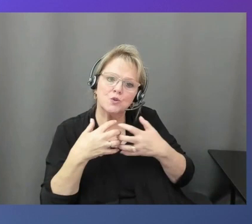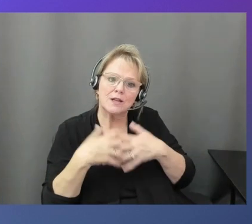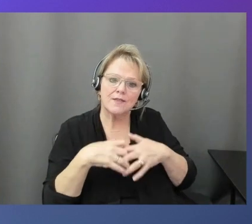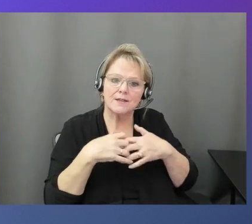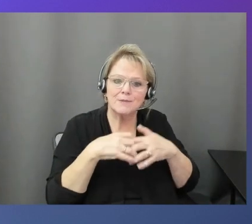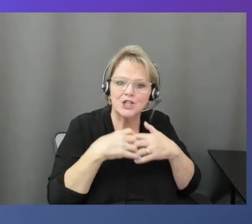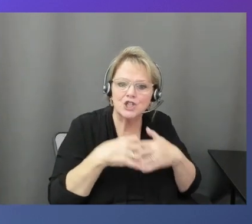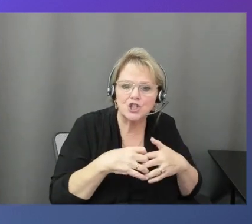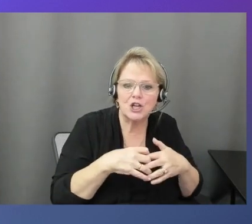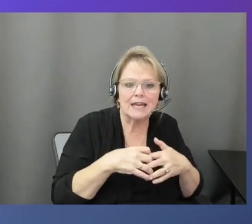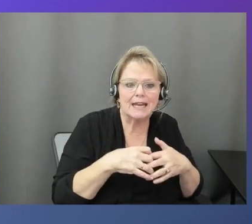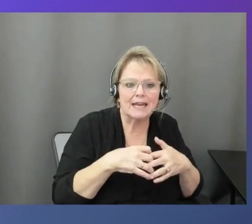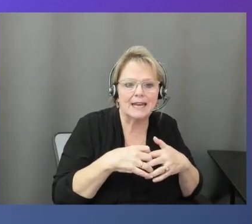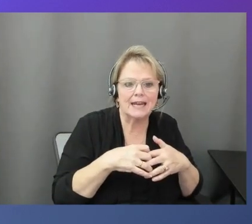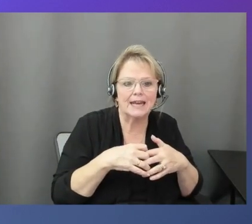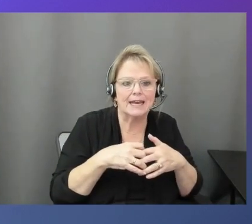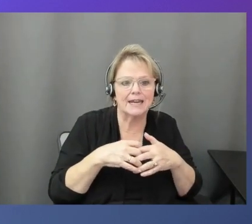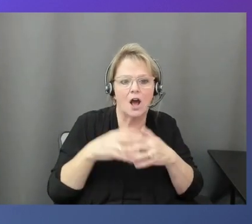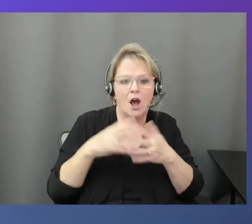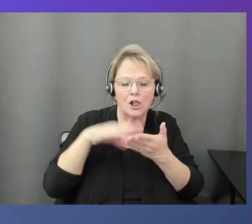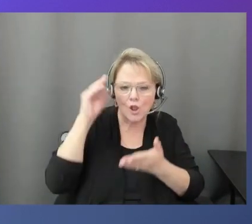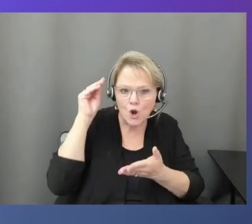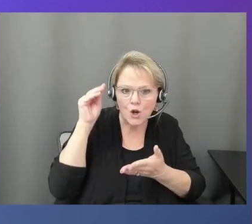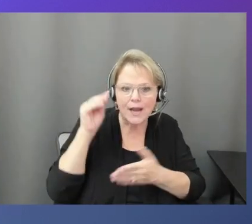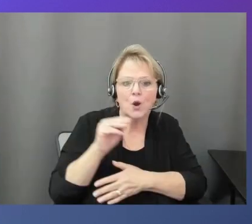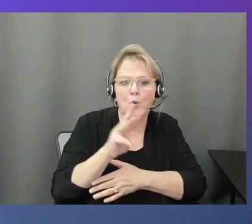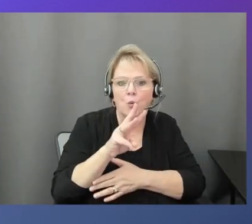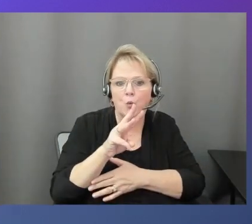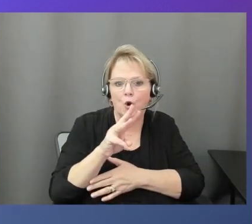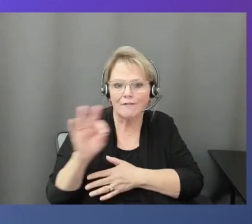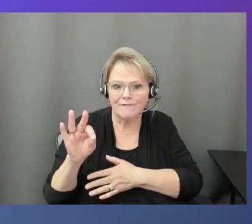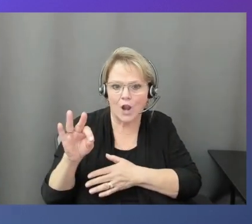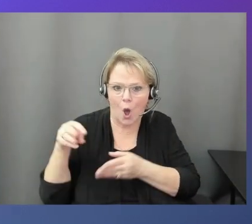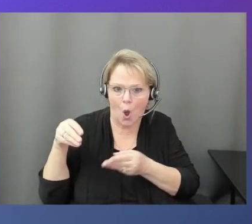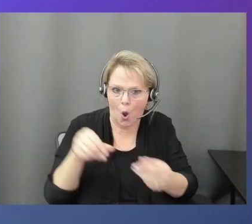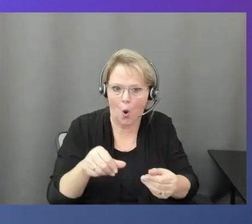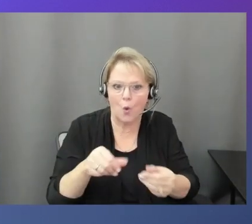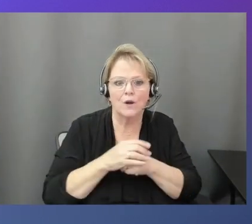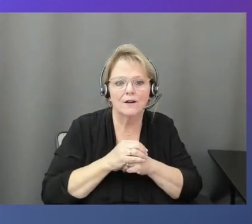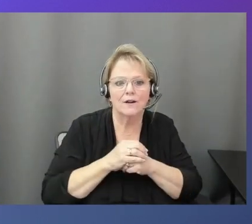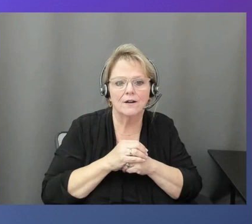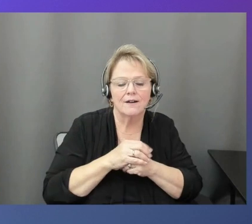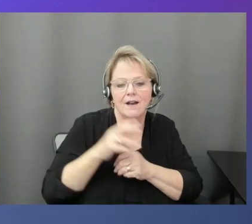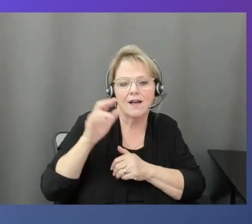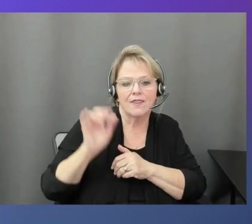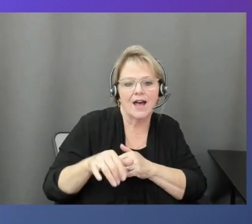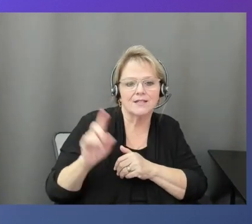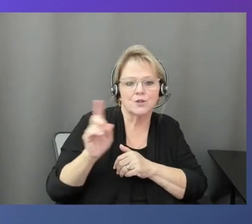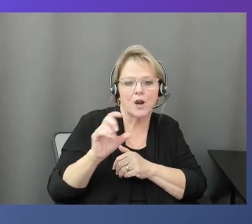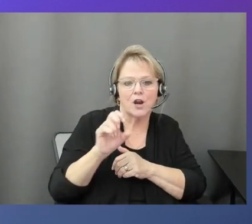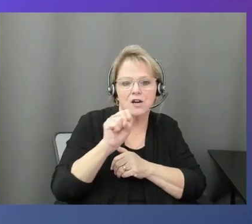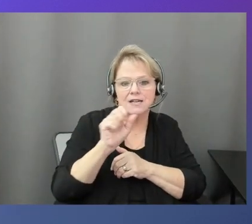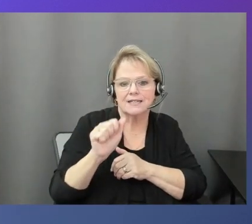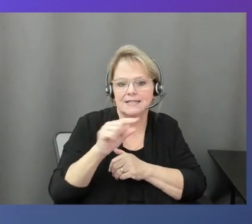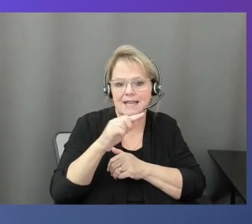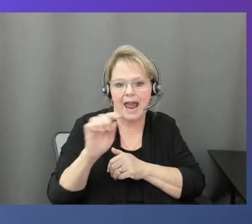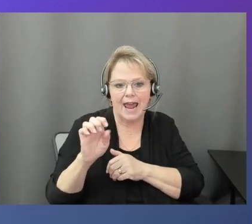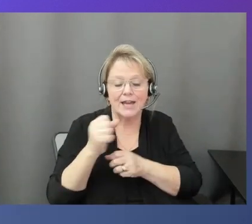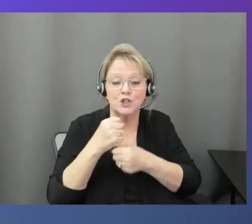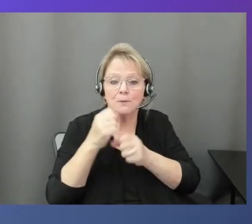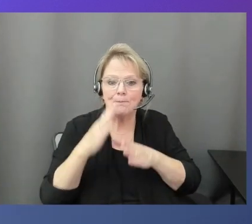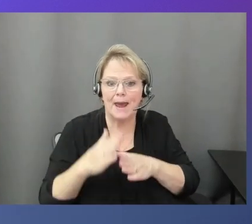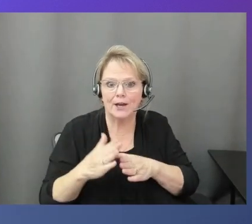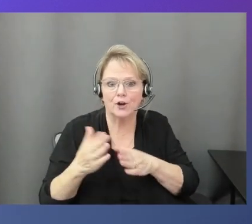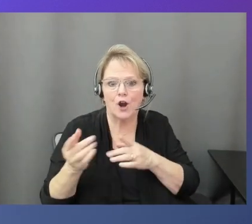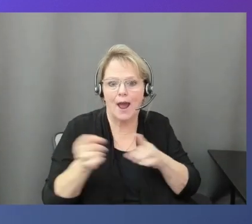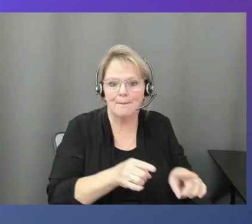where SageMaker comes in. And for those less familiar with SageMaker, SageMaker is our fully managed machine learning service for developers like me and data